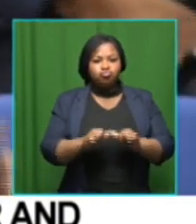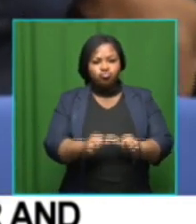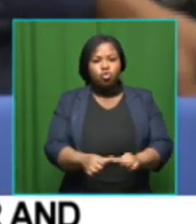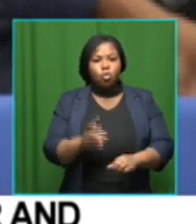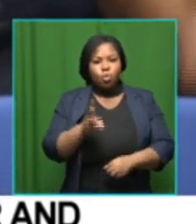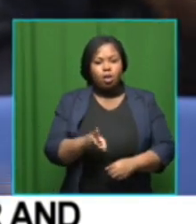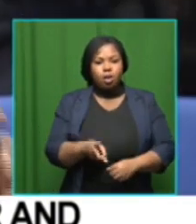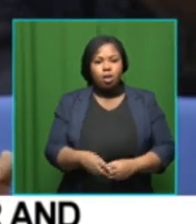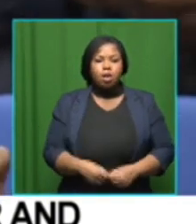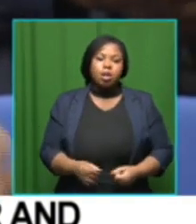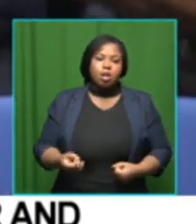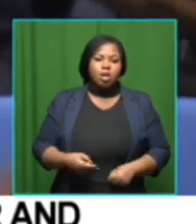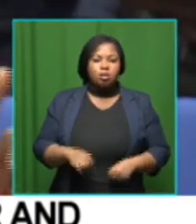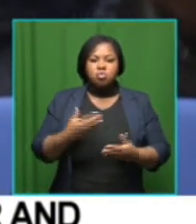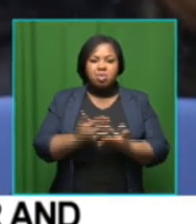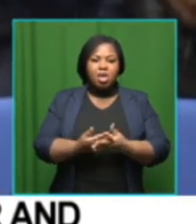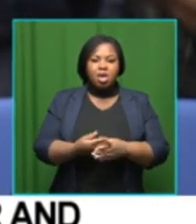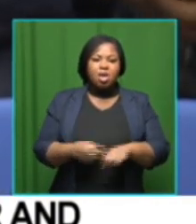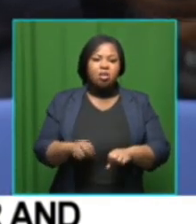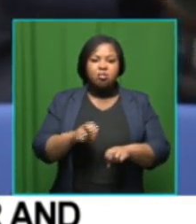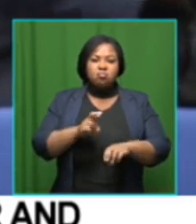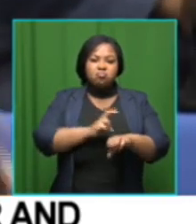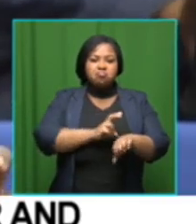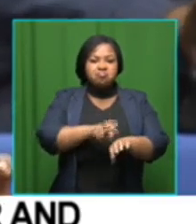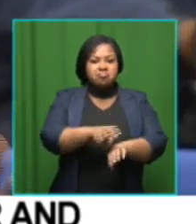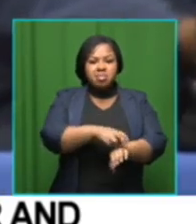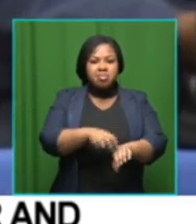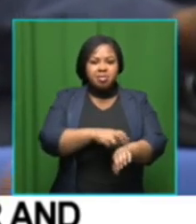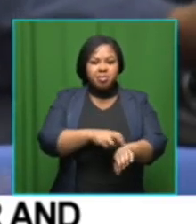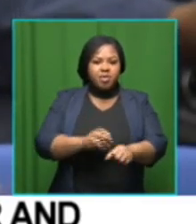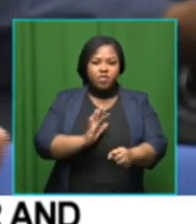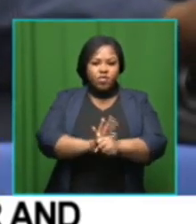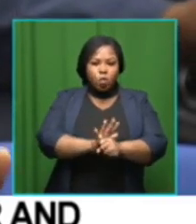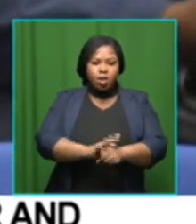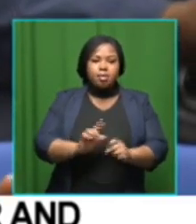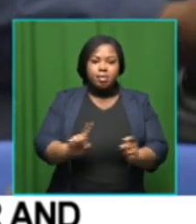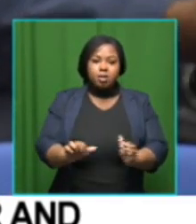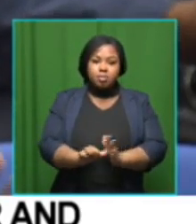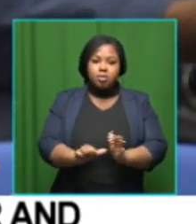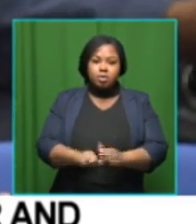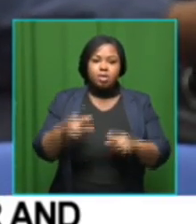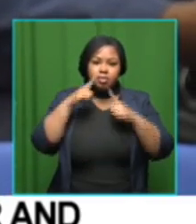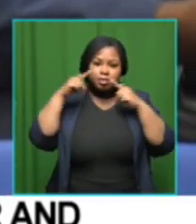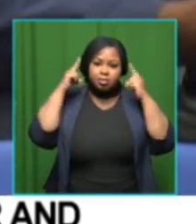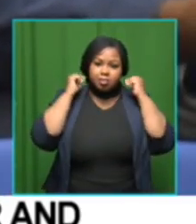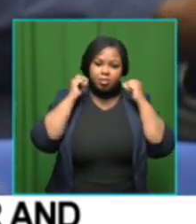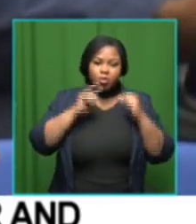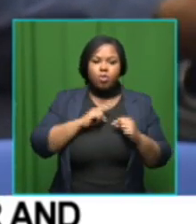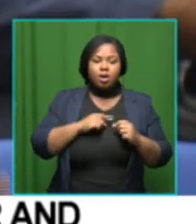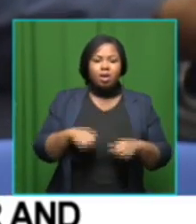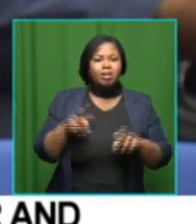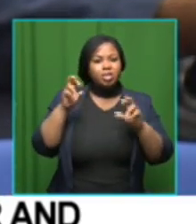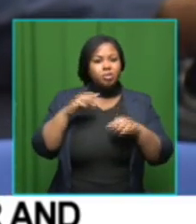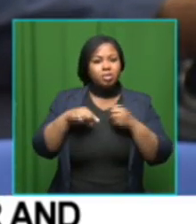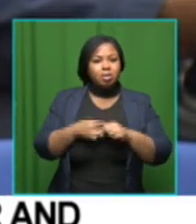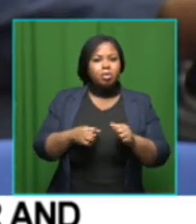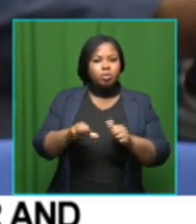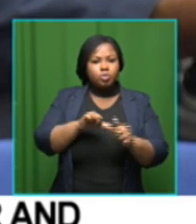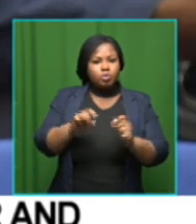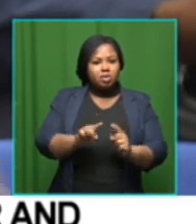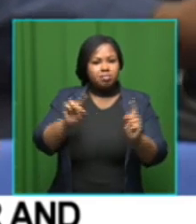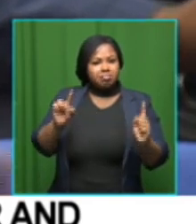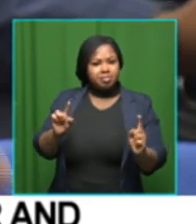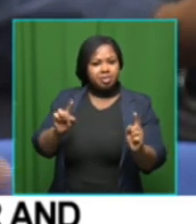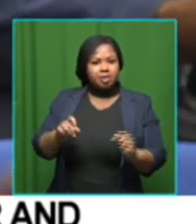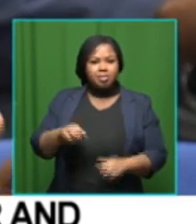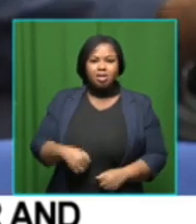operate at full capacity, provided that people are wearing masks. So I just want to check, considering the need for social distancing, is the move the correct